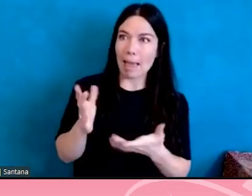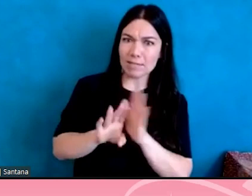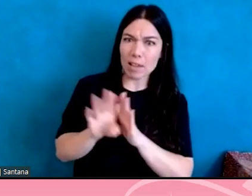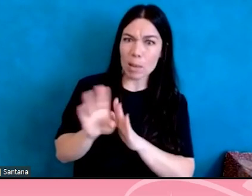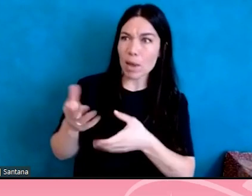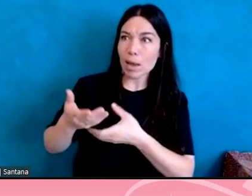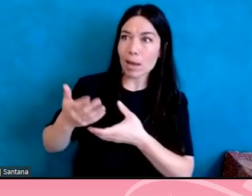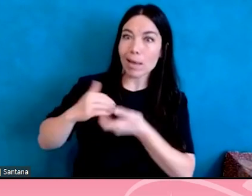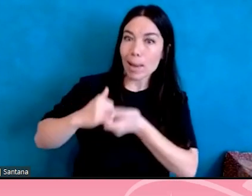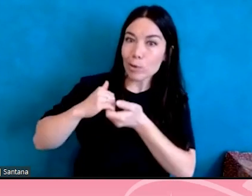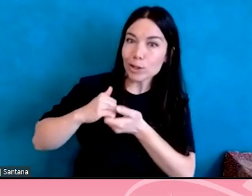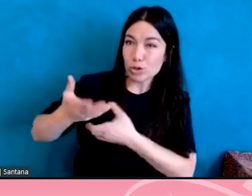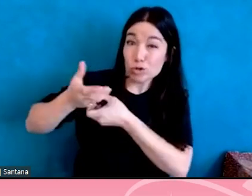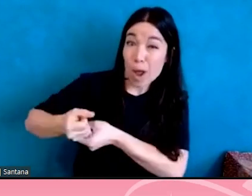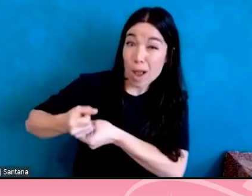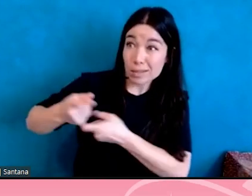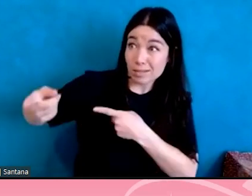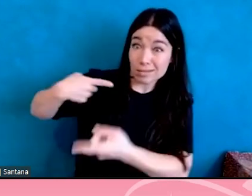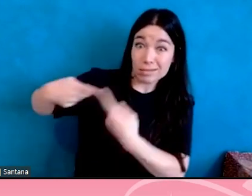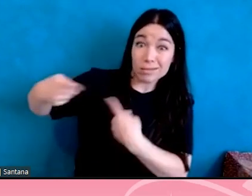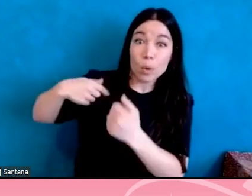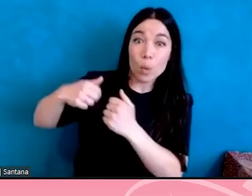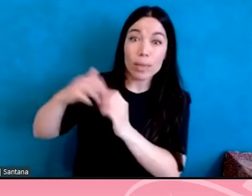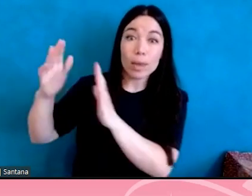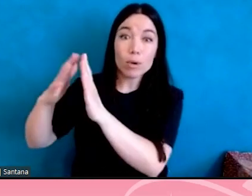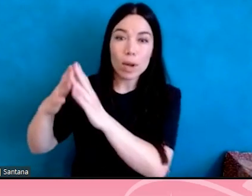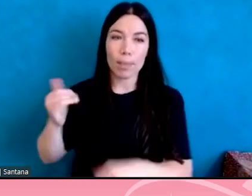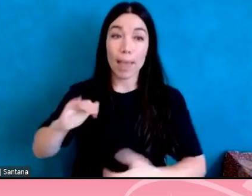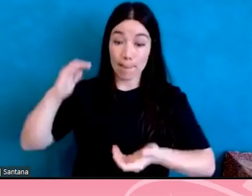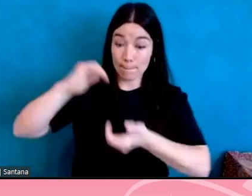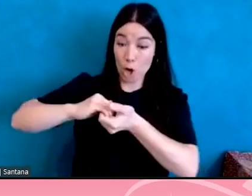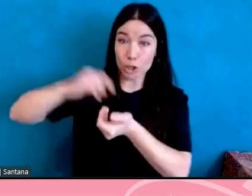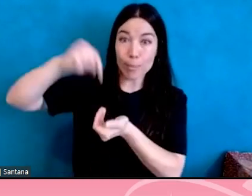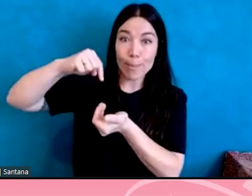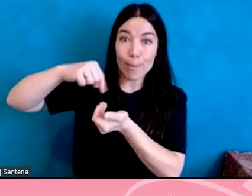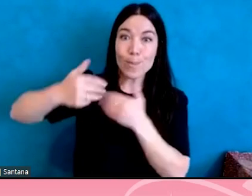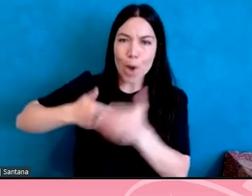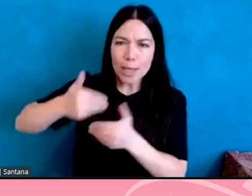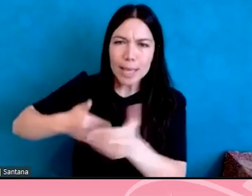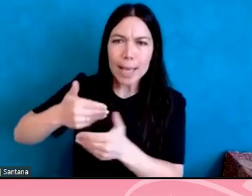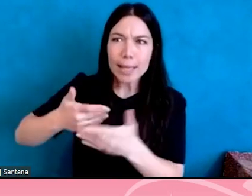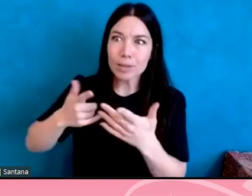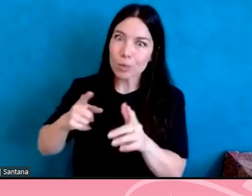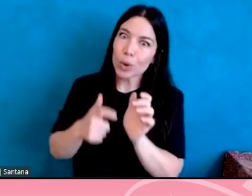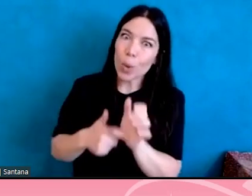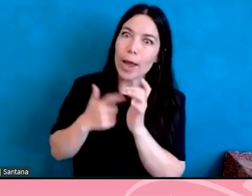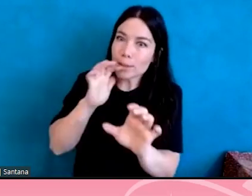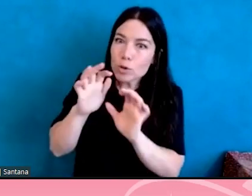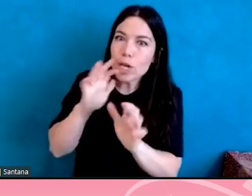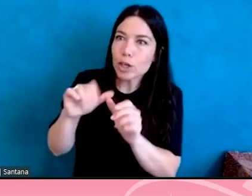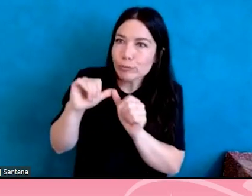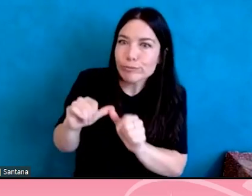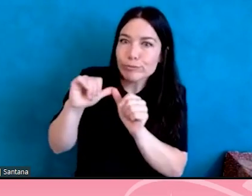community, the partnership process, which requires negotiation between the community partner, the community members,